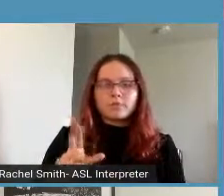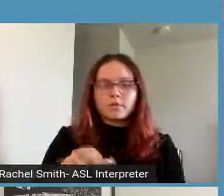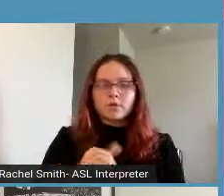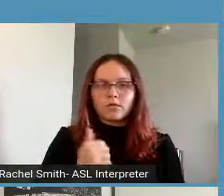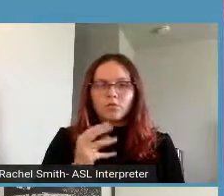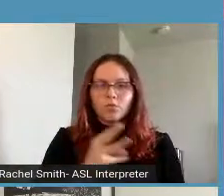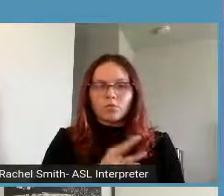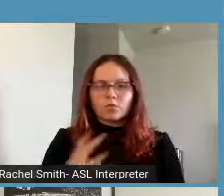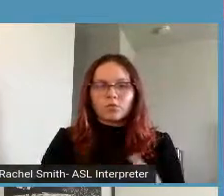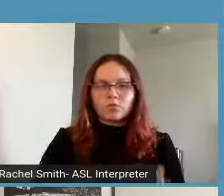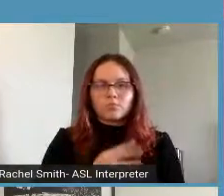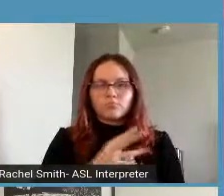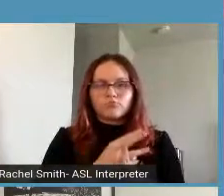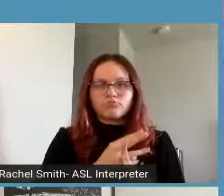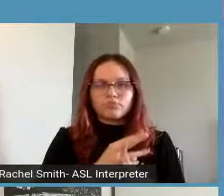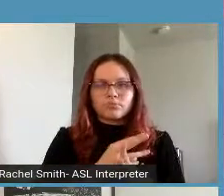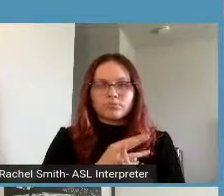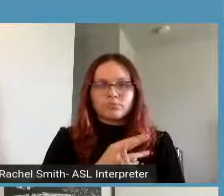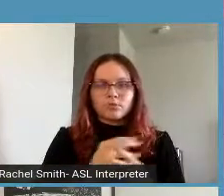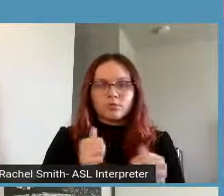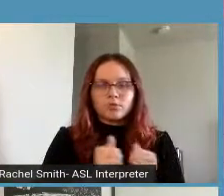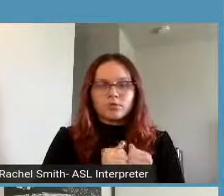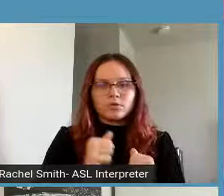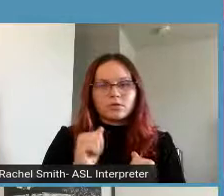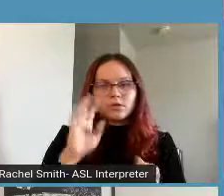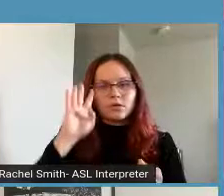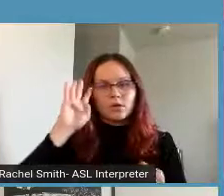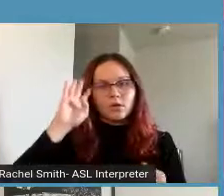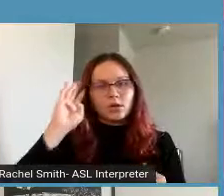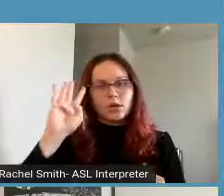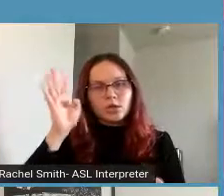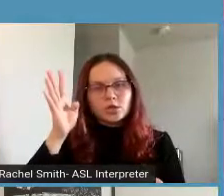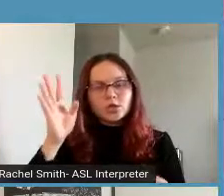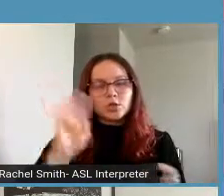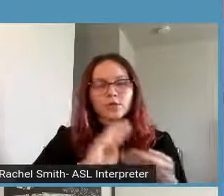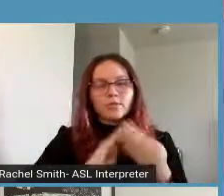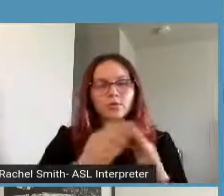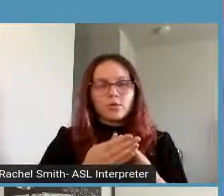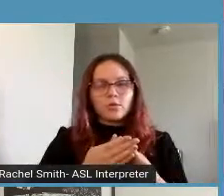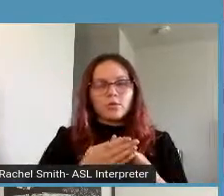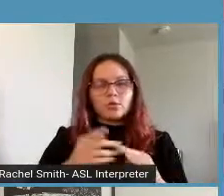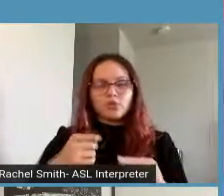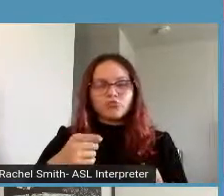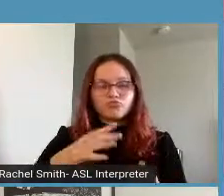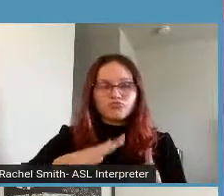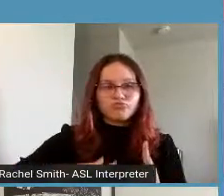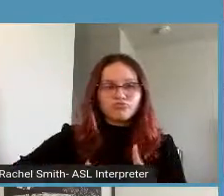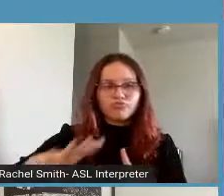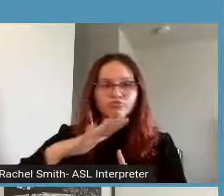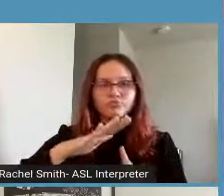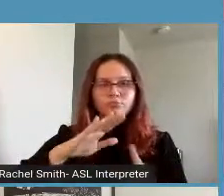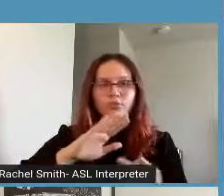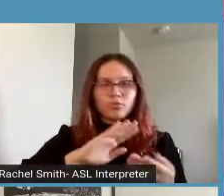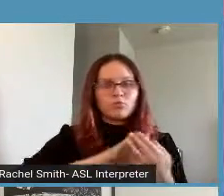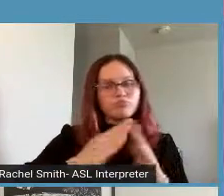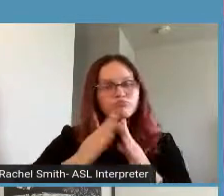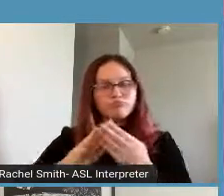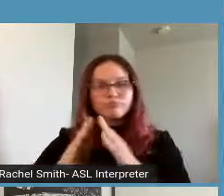radical imagination, and community. You're surrounding multiple communities.